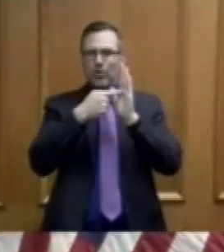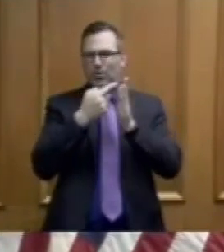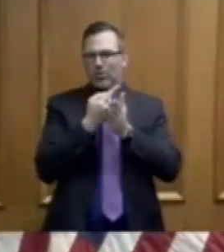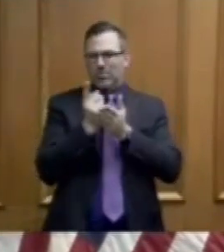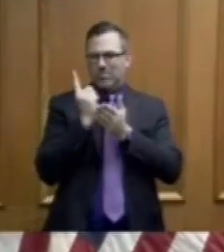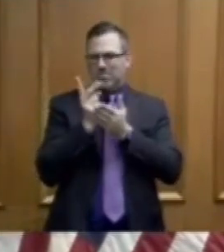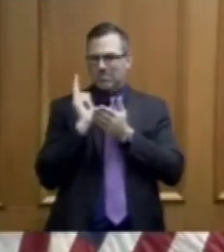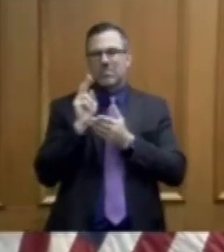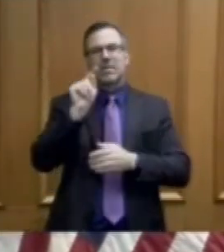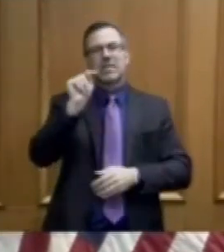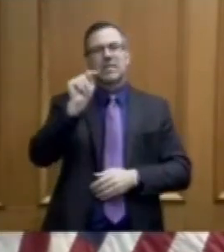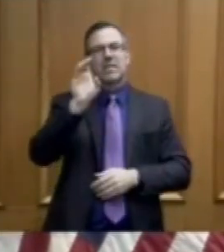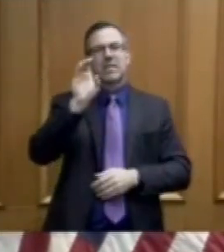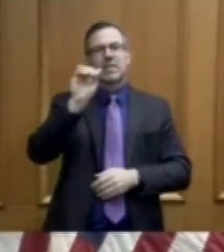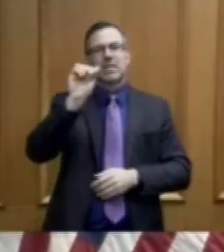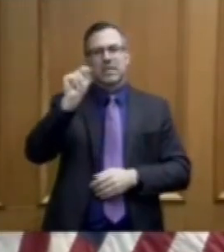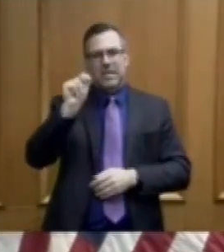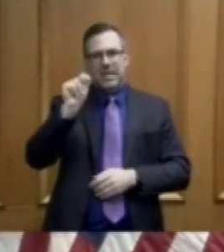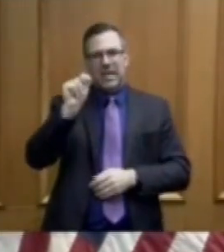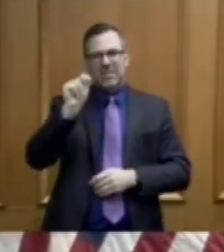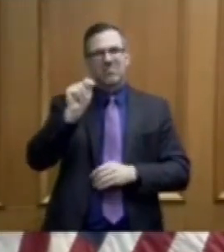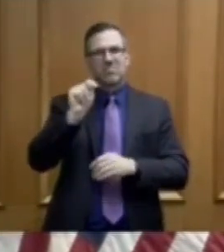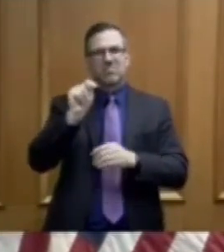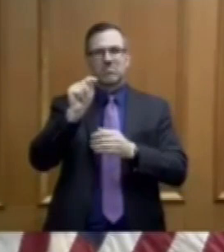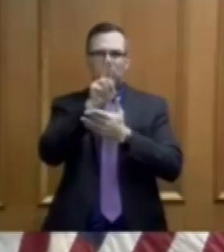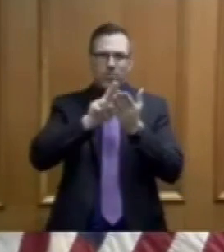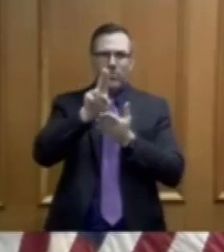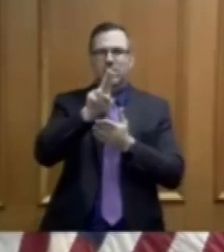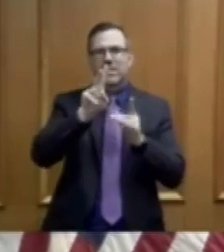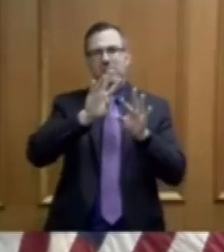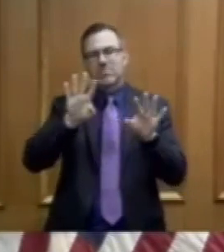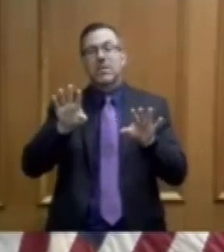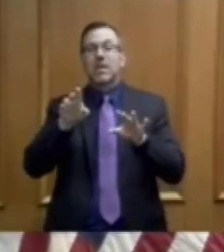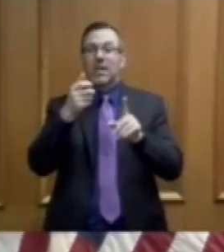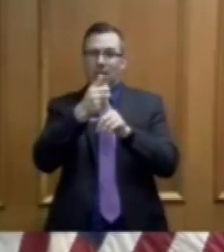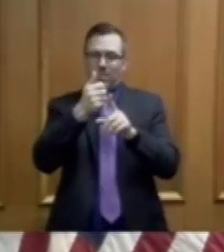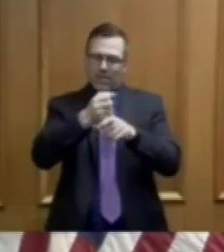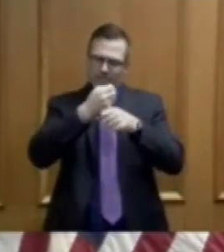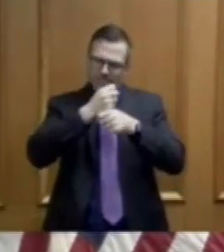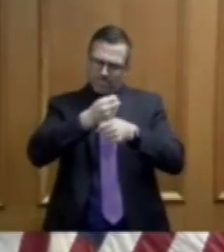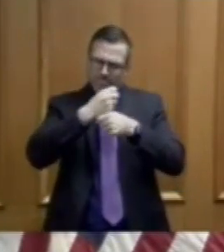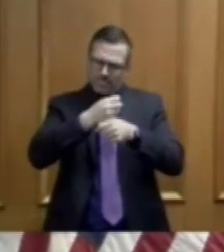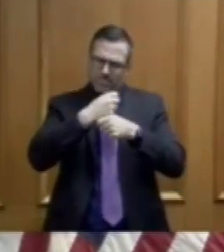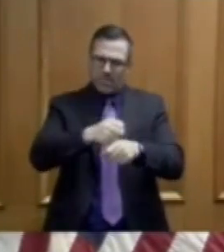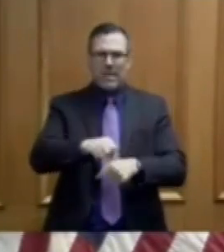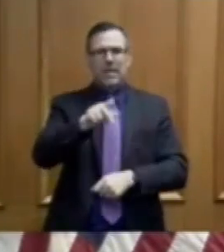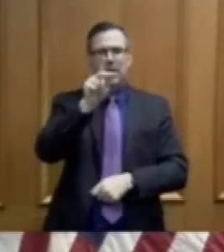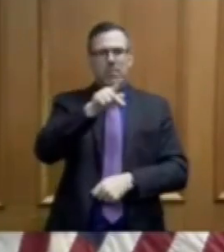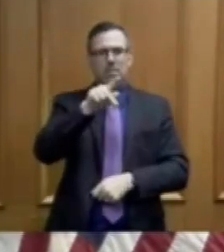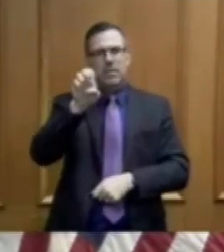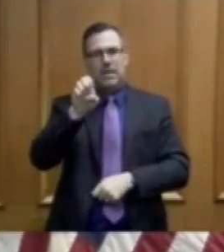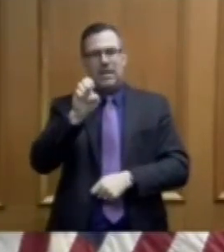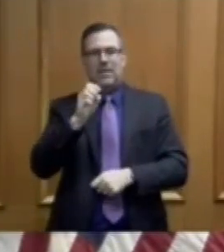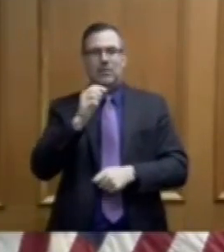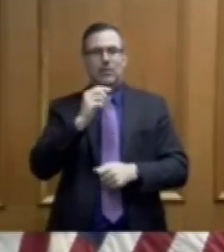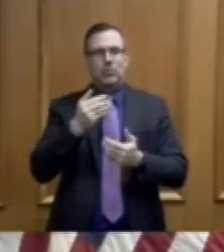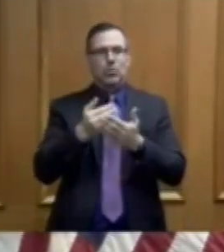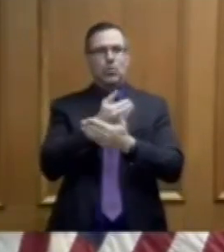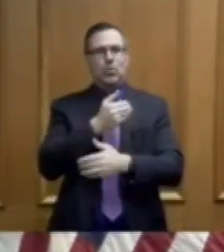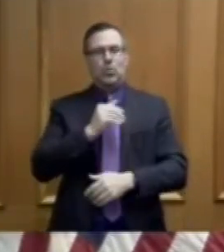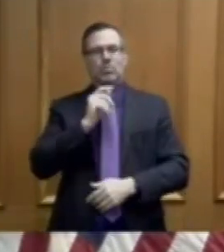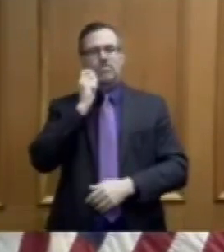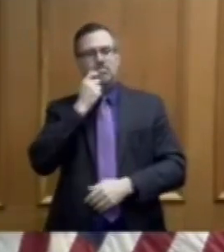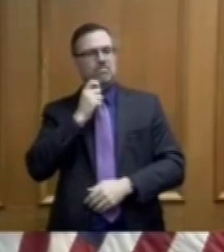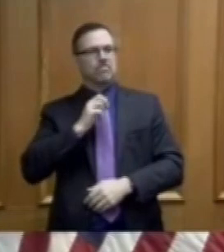state, partners are innovating to bring forth PPE in innovative and creative ways. We